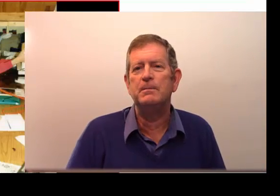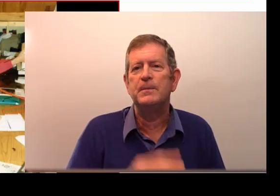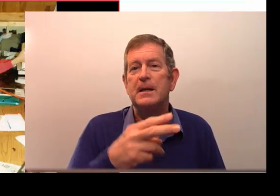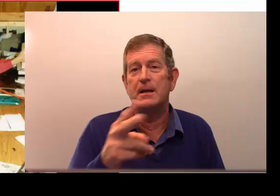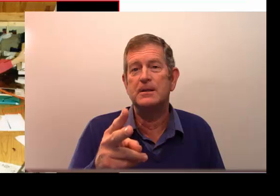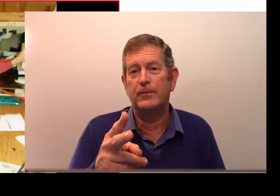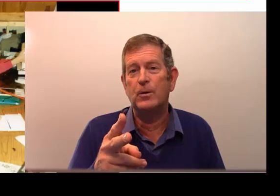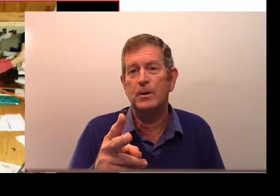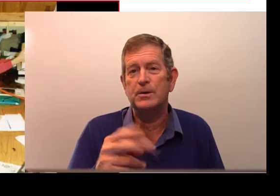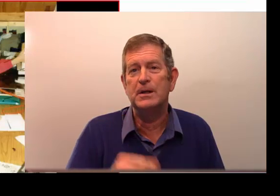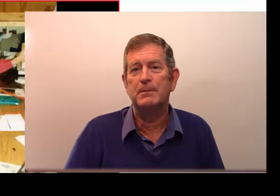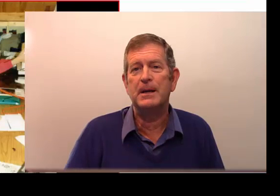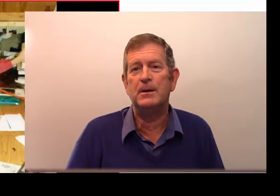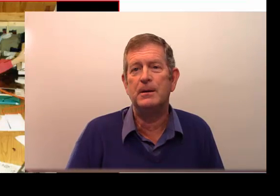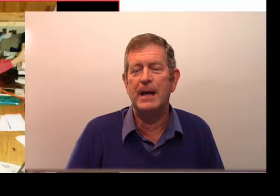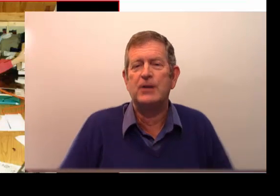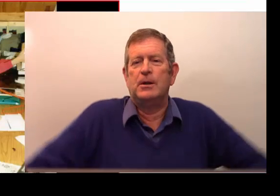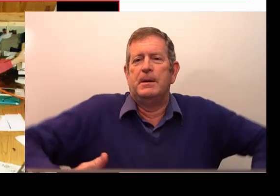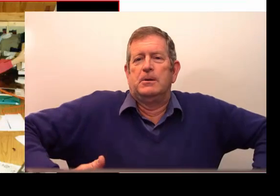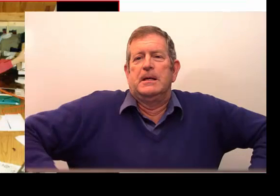And Michael is, of course,